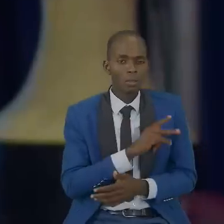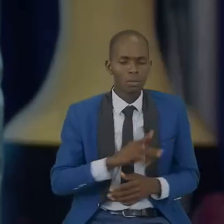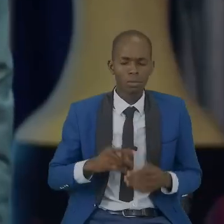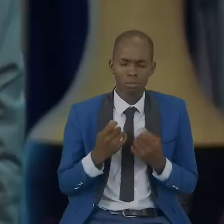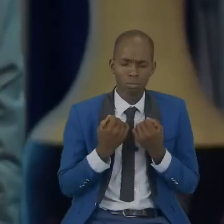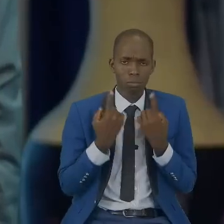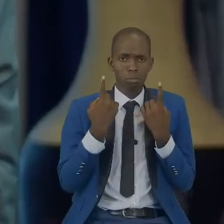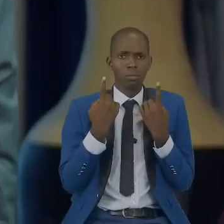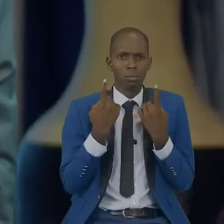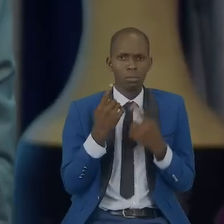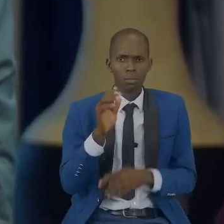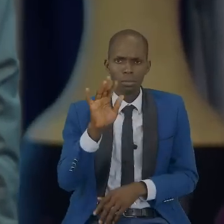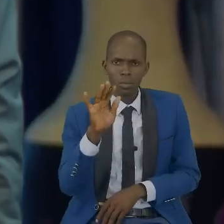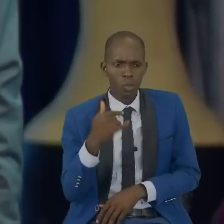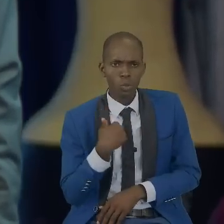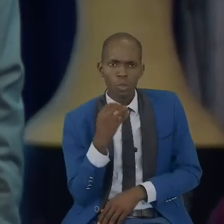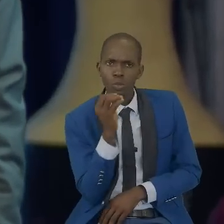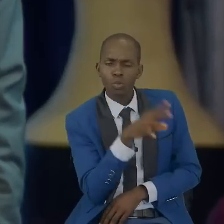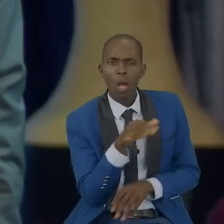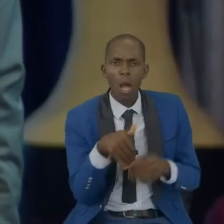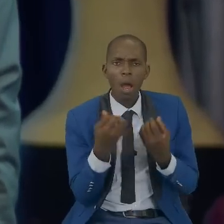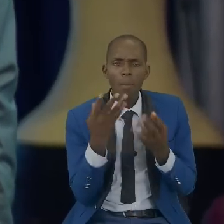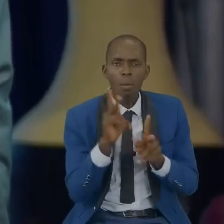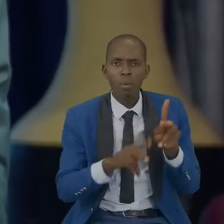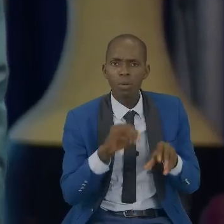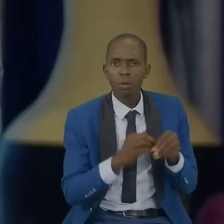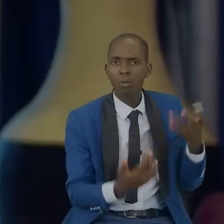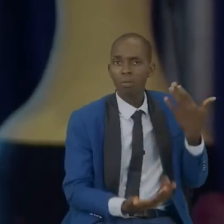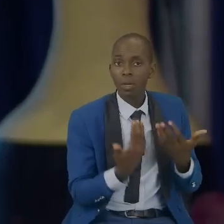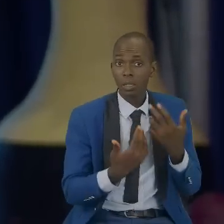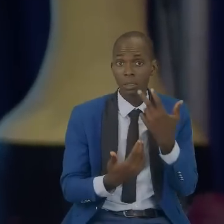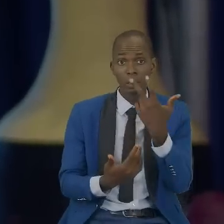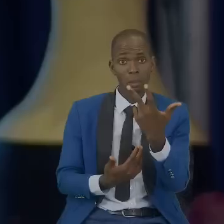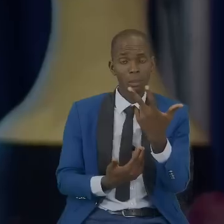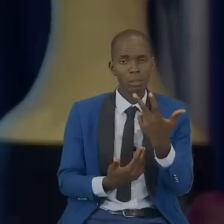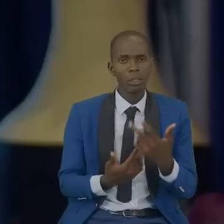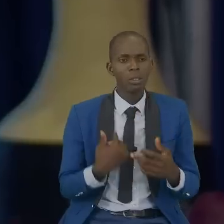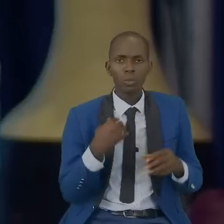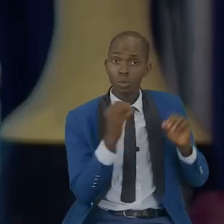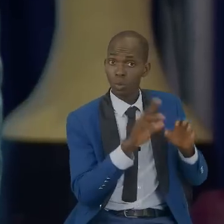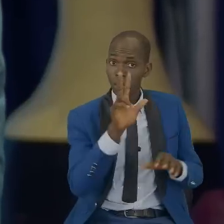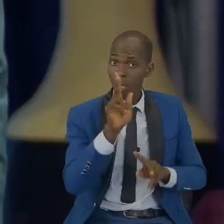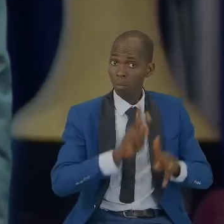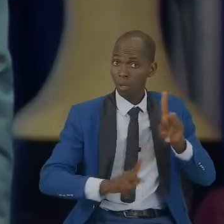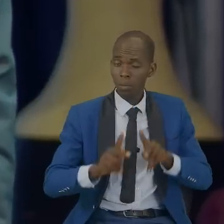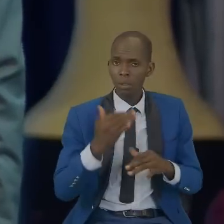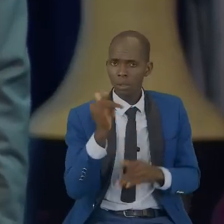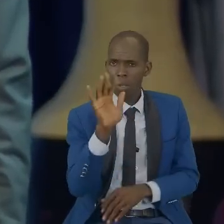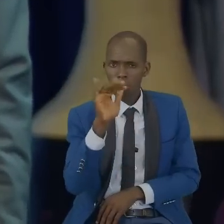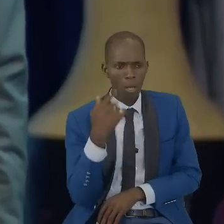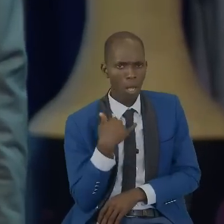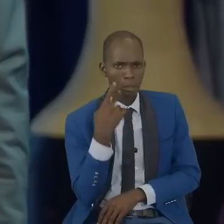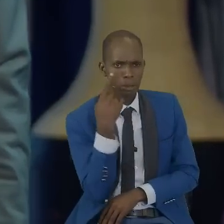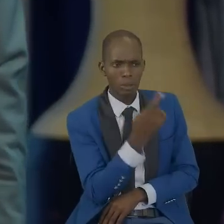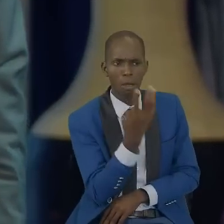and say, did we not throw three men into the fire, into the furnace? Behold, I see four men,